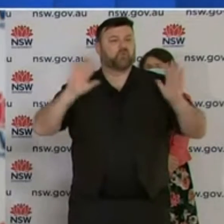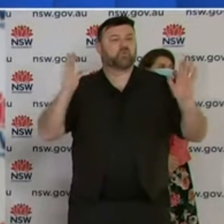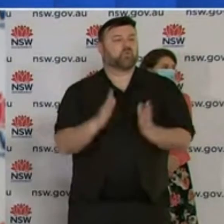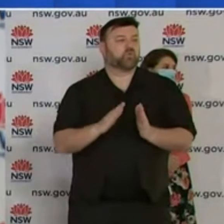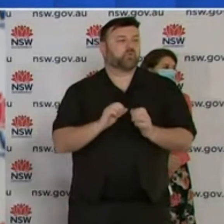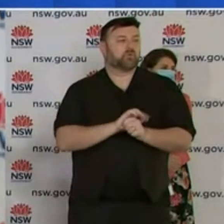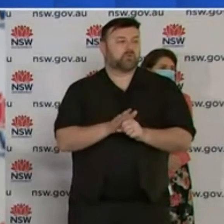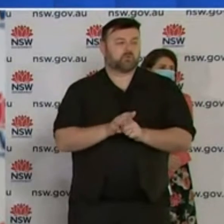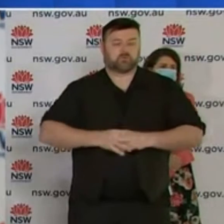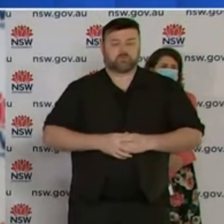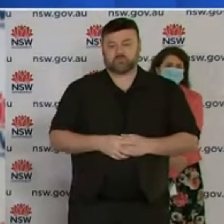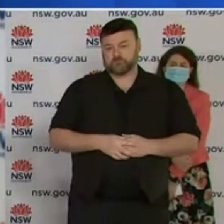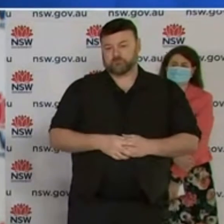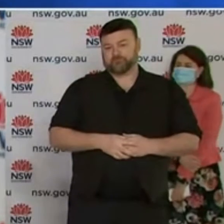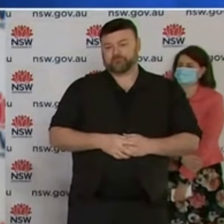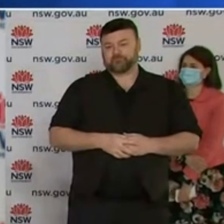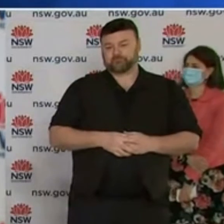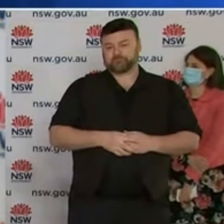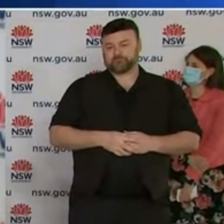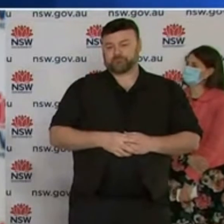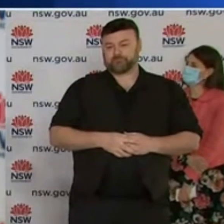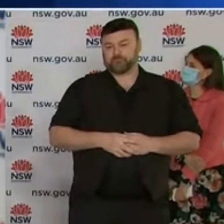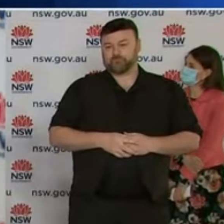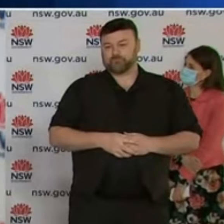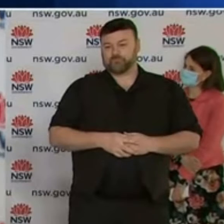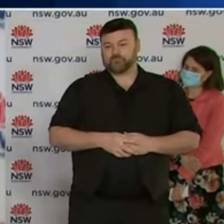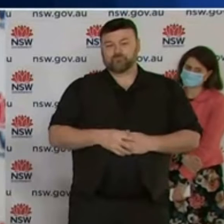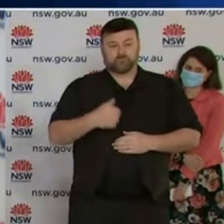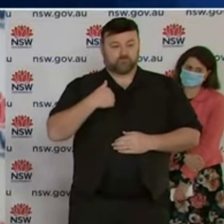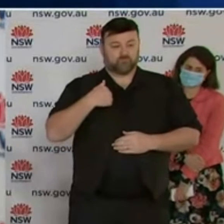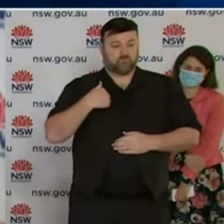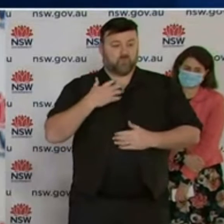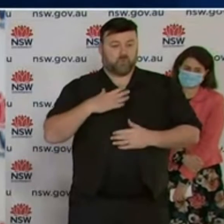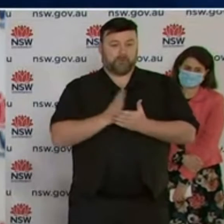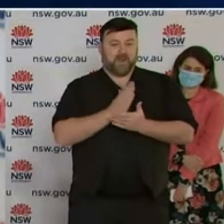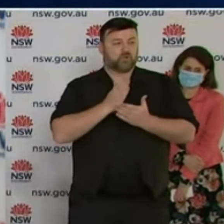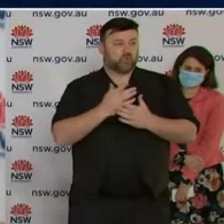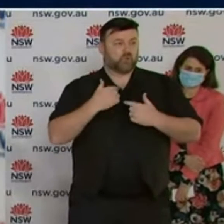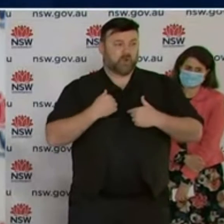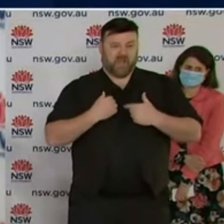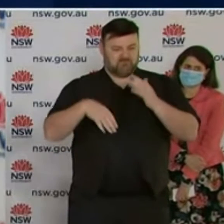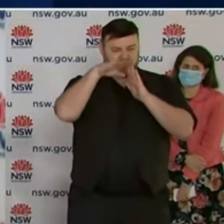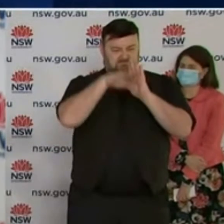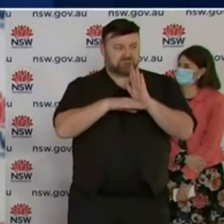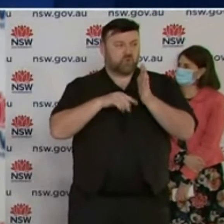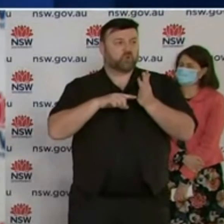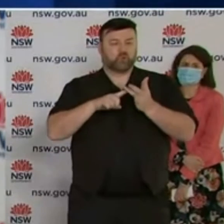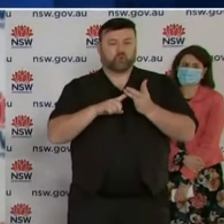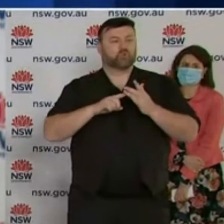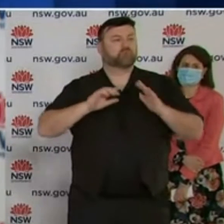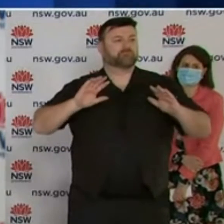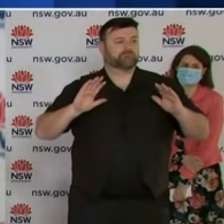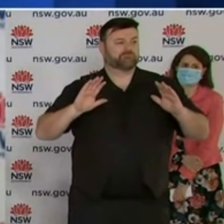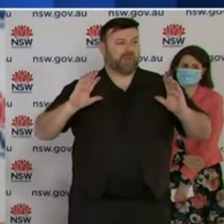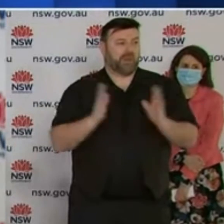the value of each of those roles will vary. So we want to do everything we can to minimise transmission at this point. So putting in place all